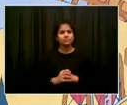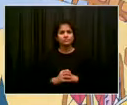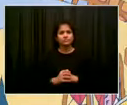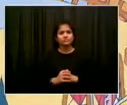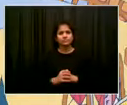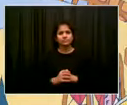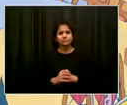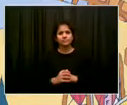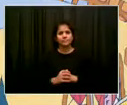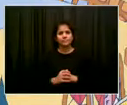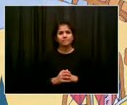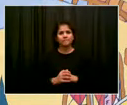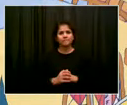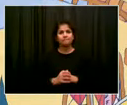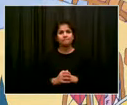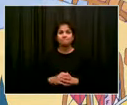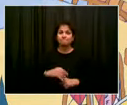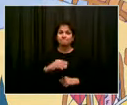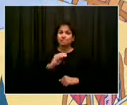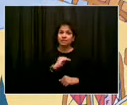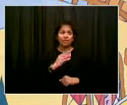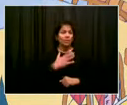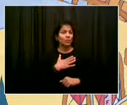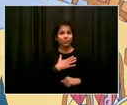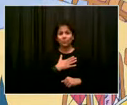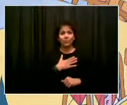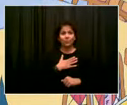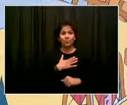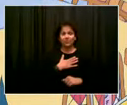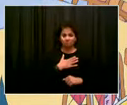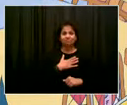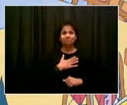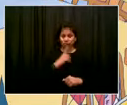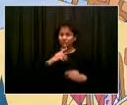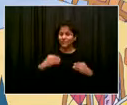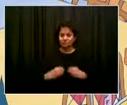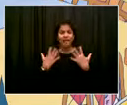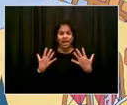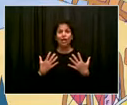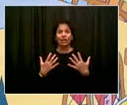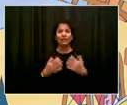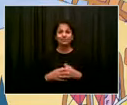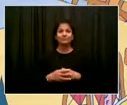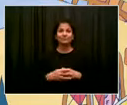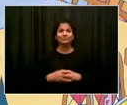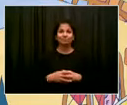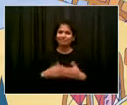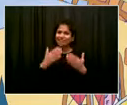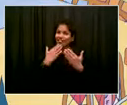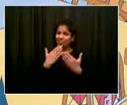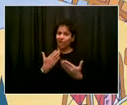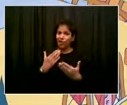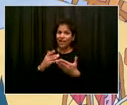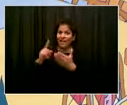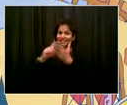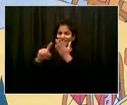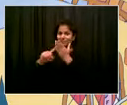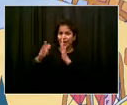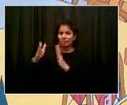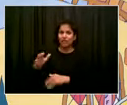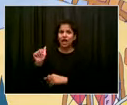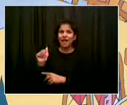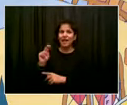I gotta tell you, that is very, very moving to me. I wanna thank Inspector Terrell Anderson for what he's doing in the 7-3 precinct. Thank